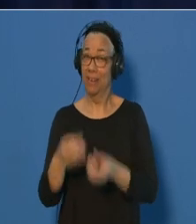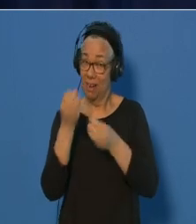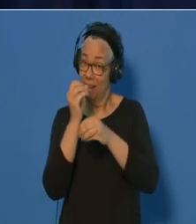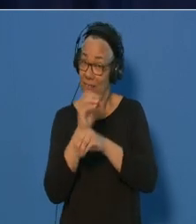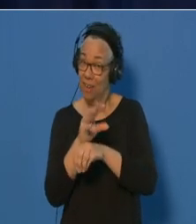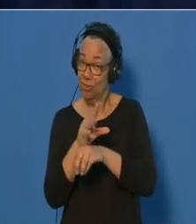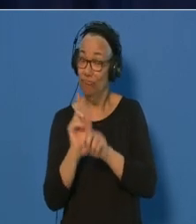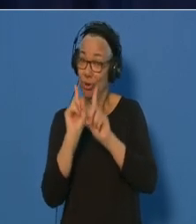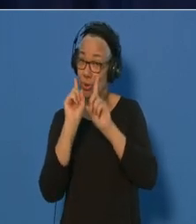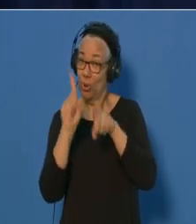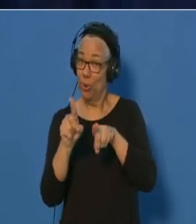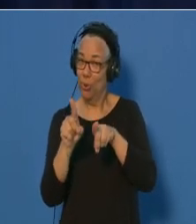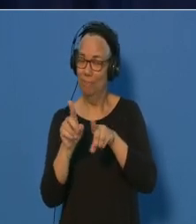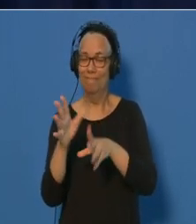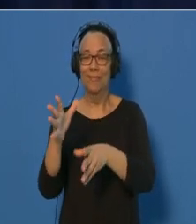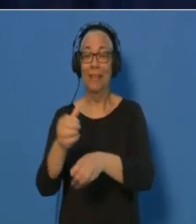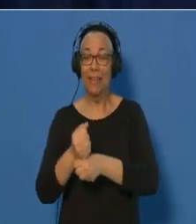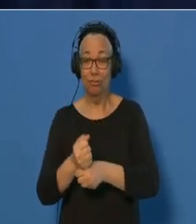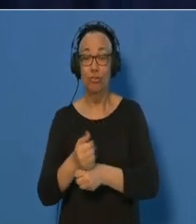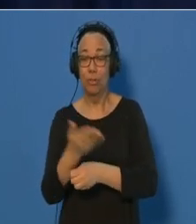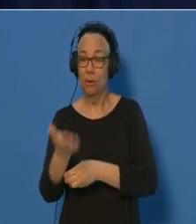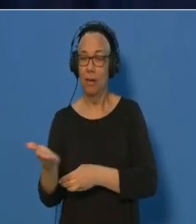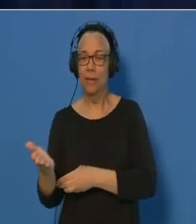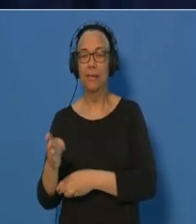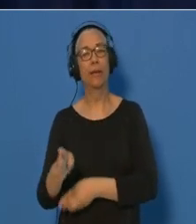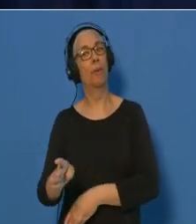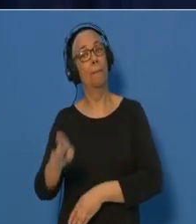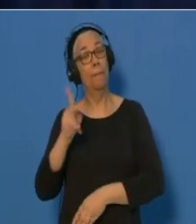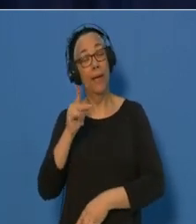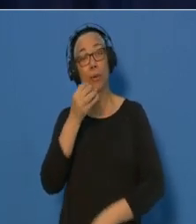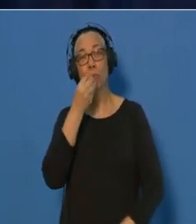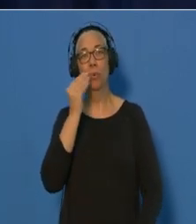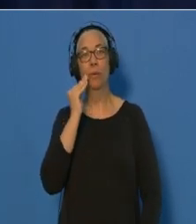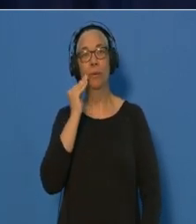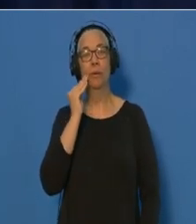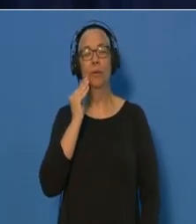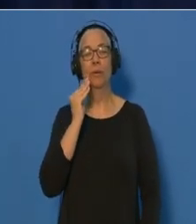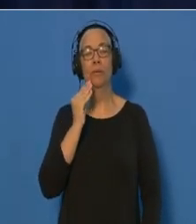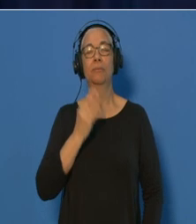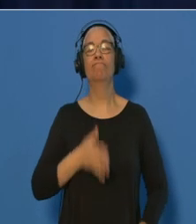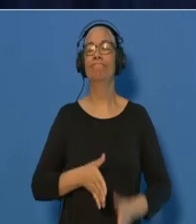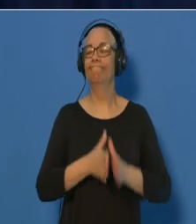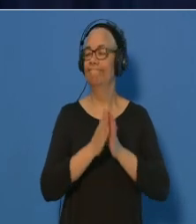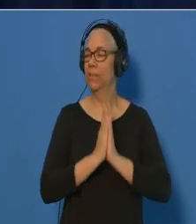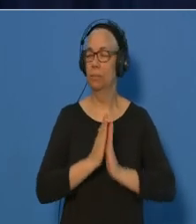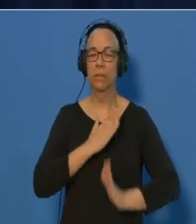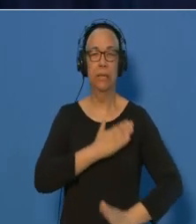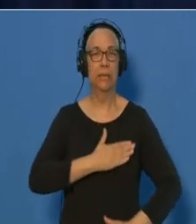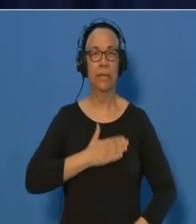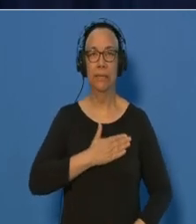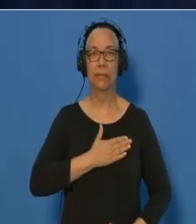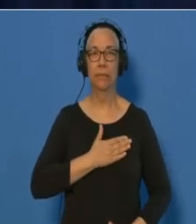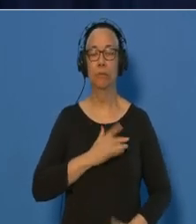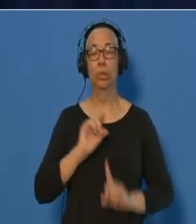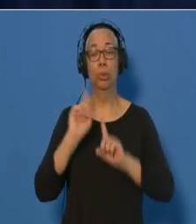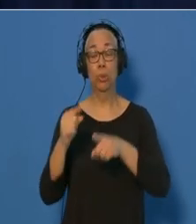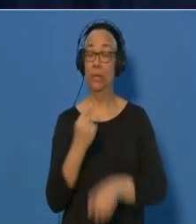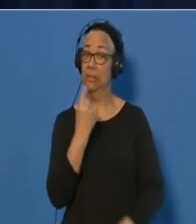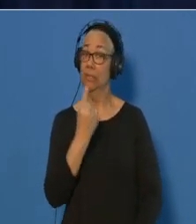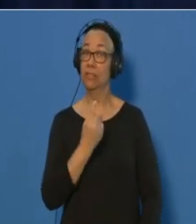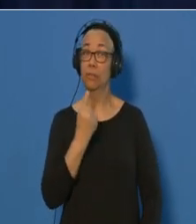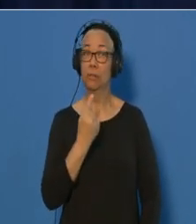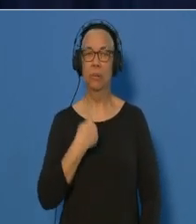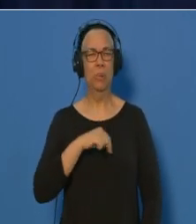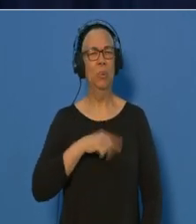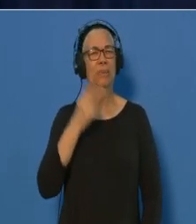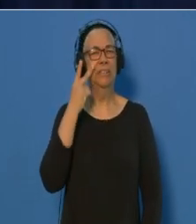get what you need and then return home. We're asking that individuals only go by themselves. And we've